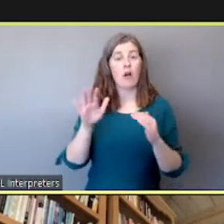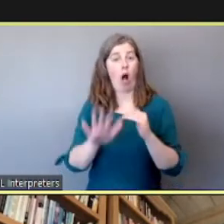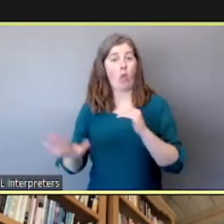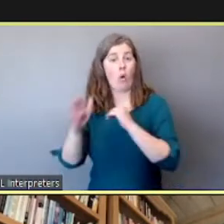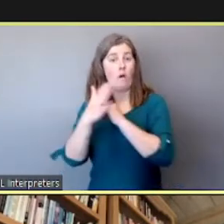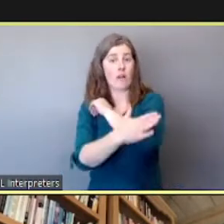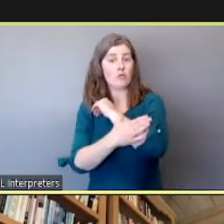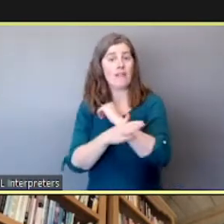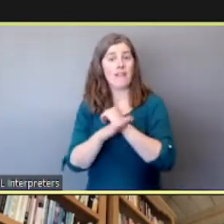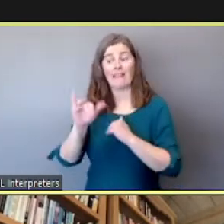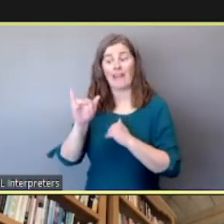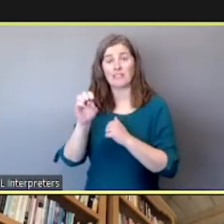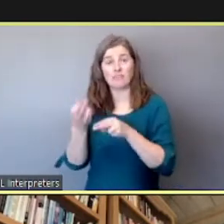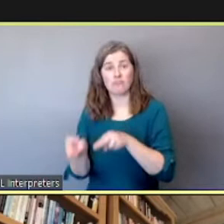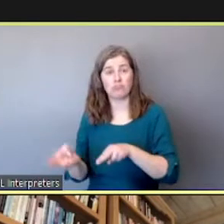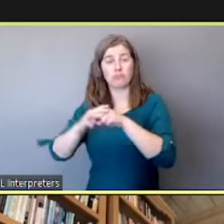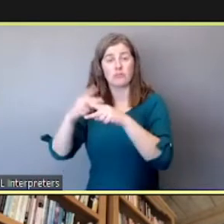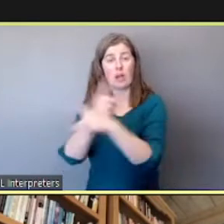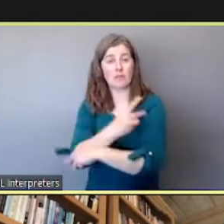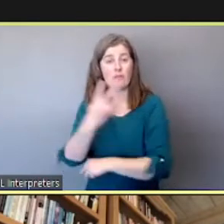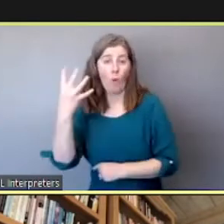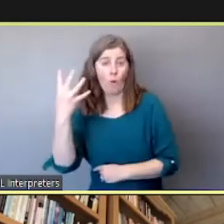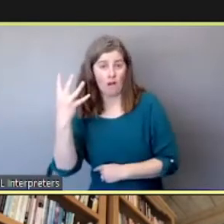of 4 in the past,